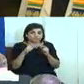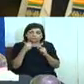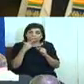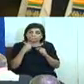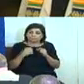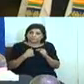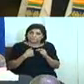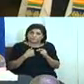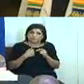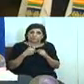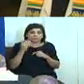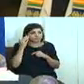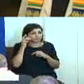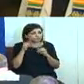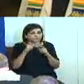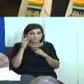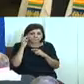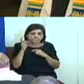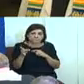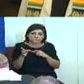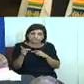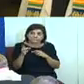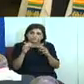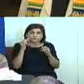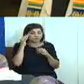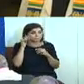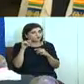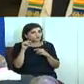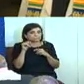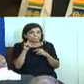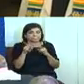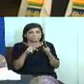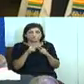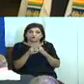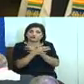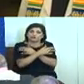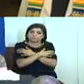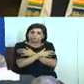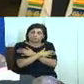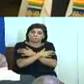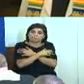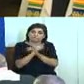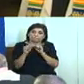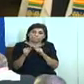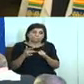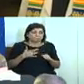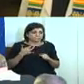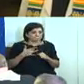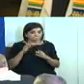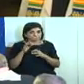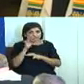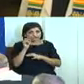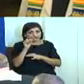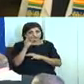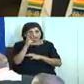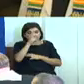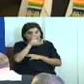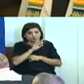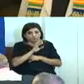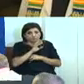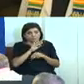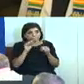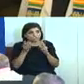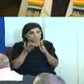me. I knew it when I saw you. I knew it when I hugged you and could feel the Spirit of God